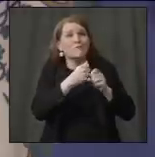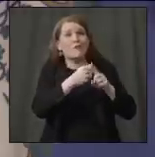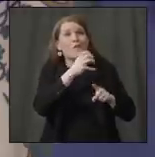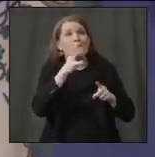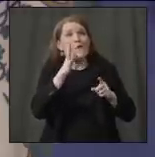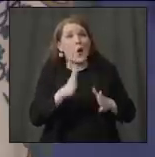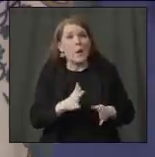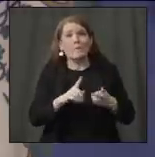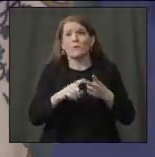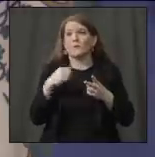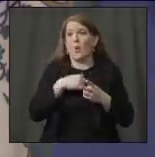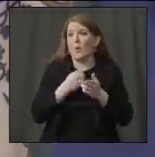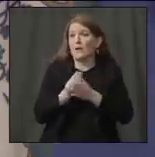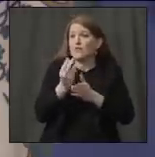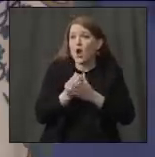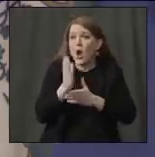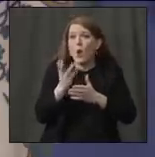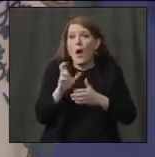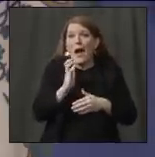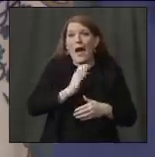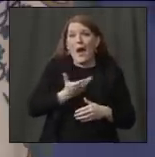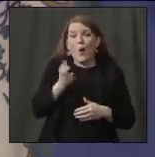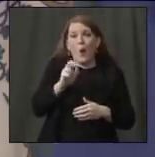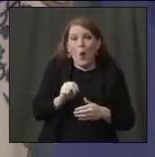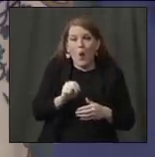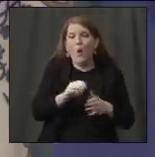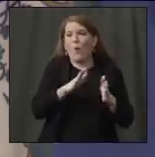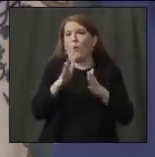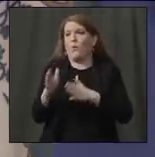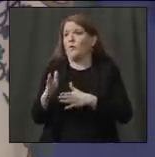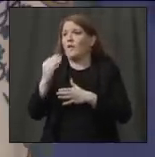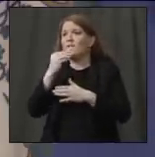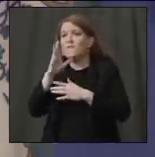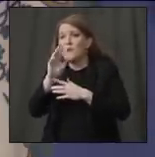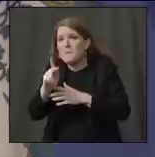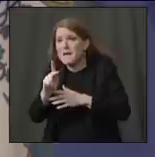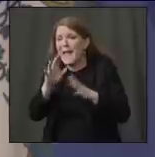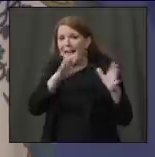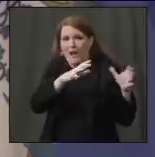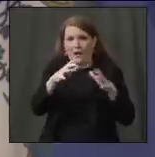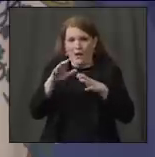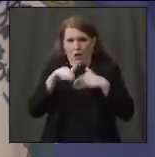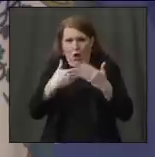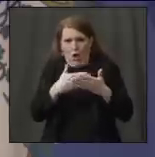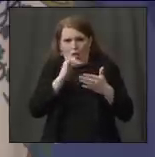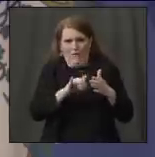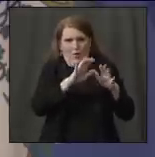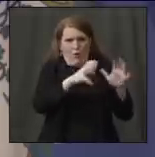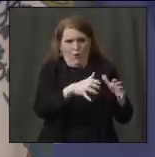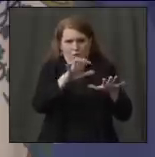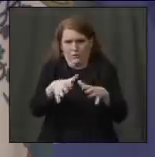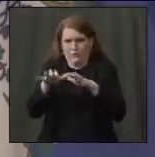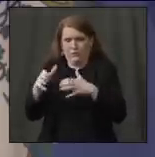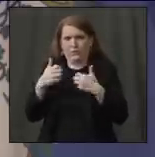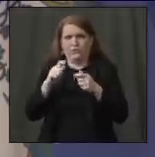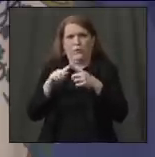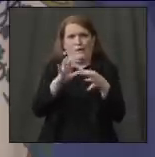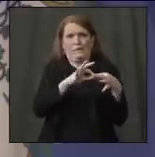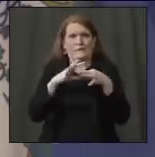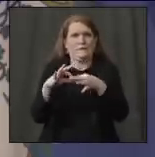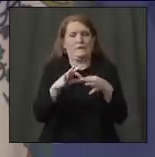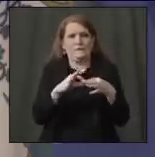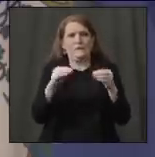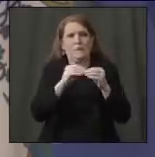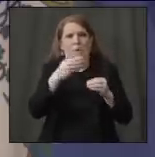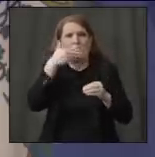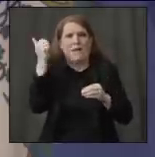time, right down to food share and food bank and the people who are getting that distributed. And then Deirdre will talk a little bit more on the other side